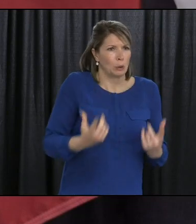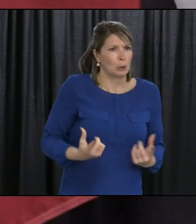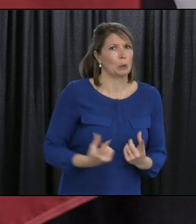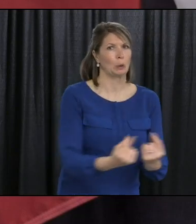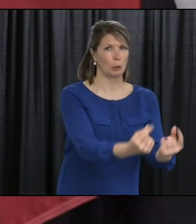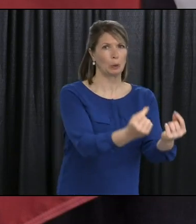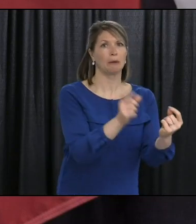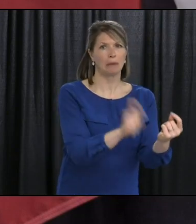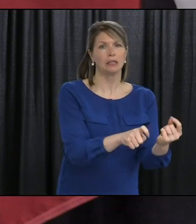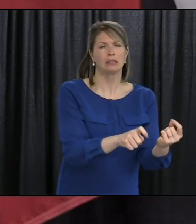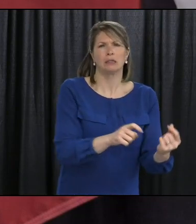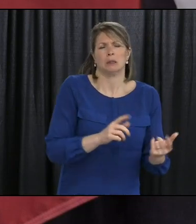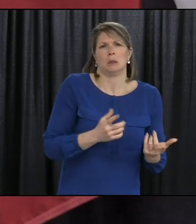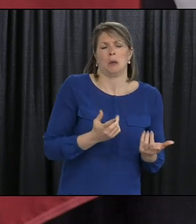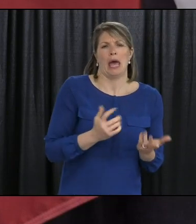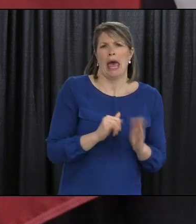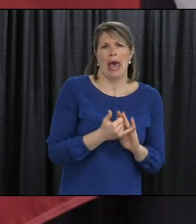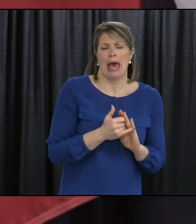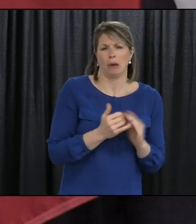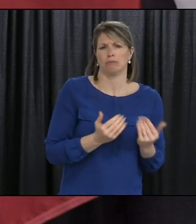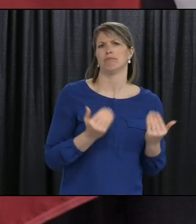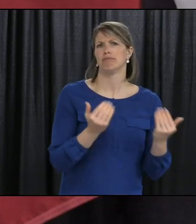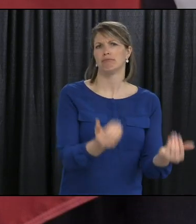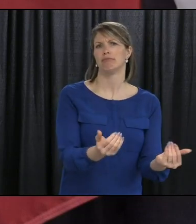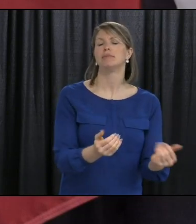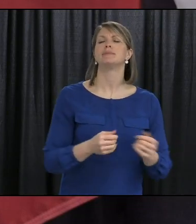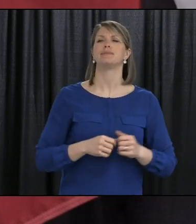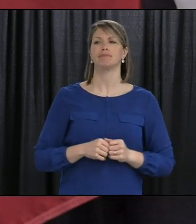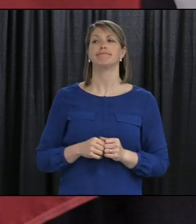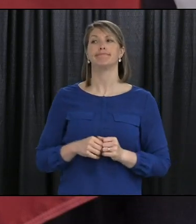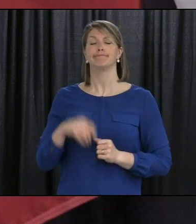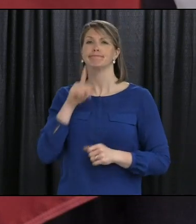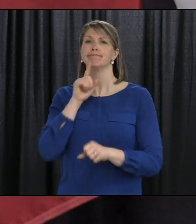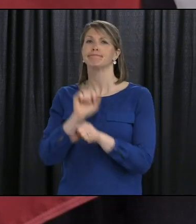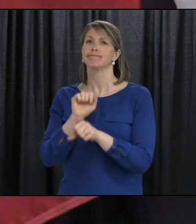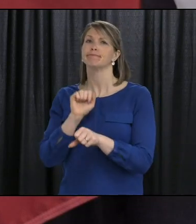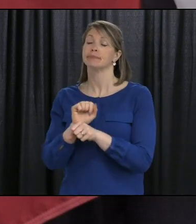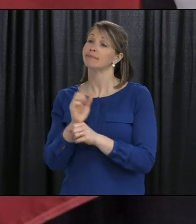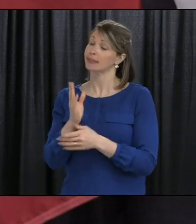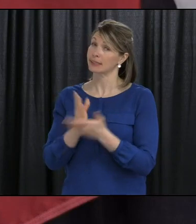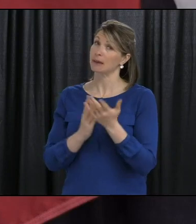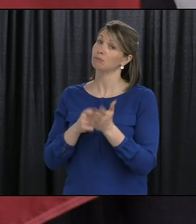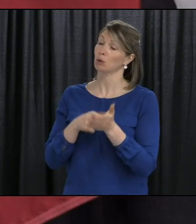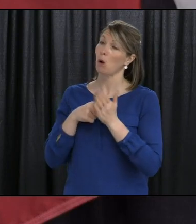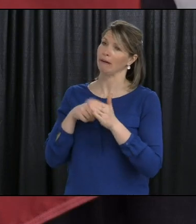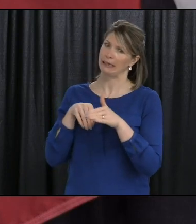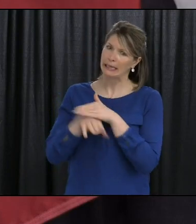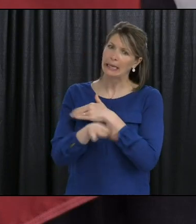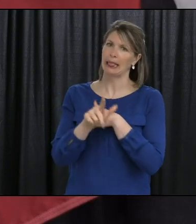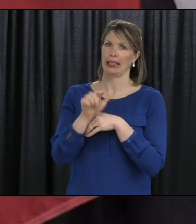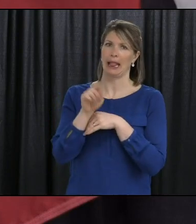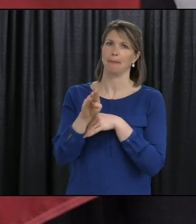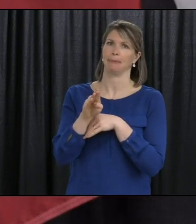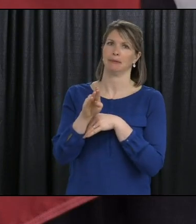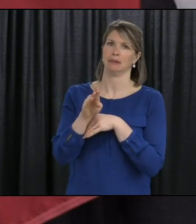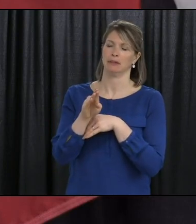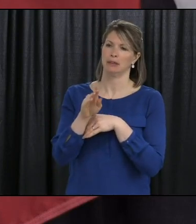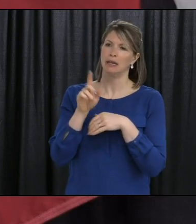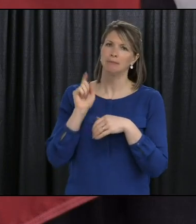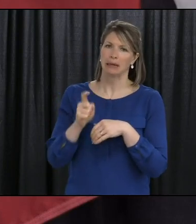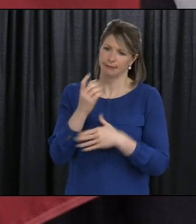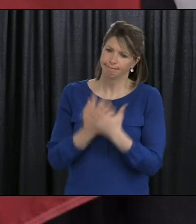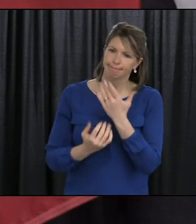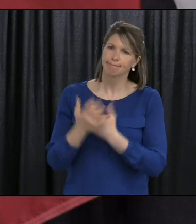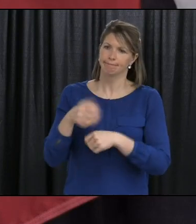online services, for, people that require work that would be in a lab, as an example. You gave a couple examples there as well, but there are